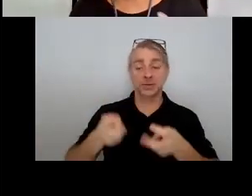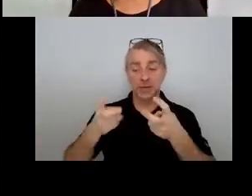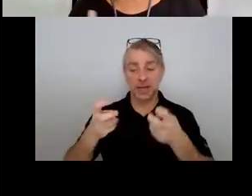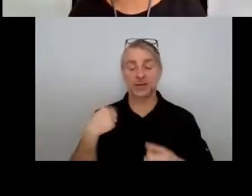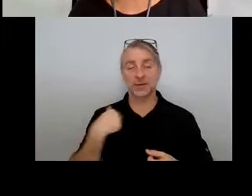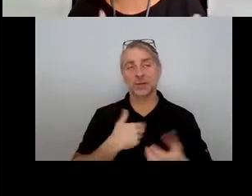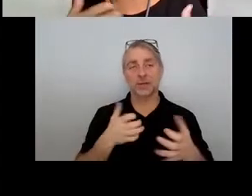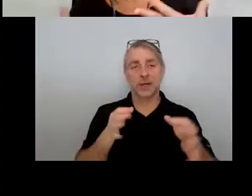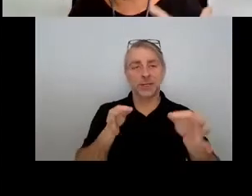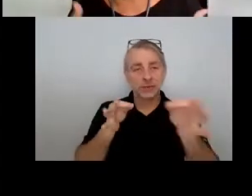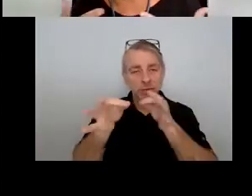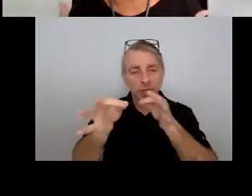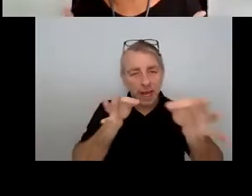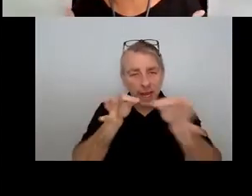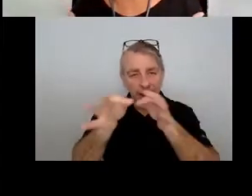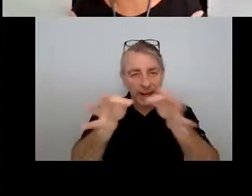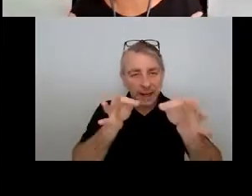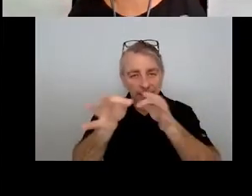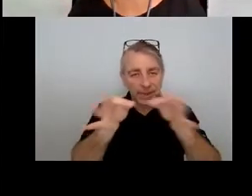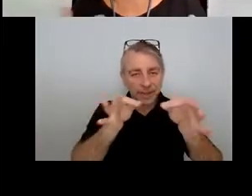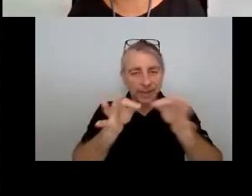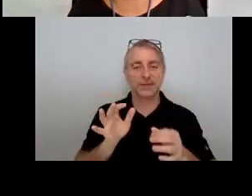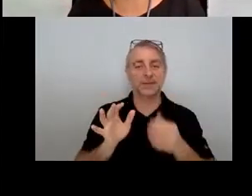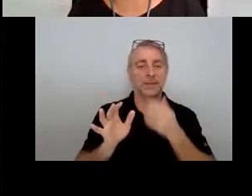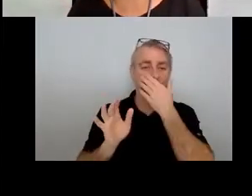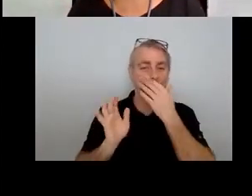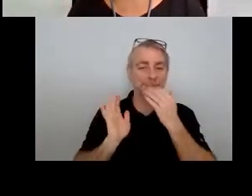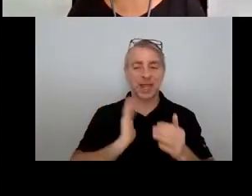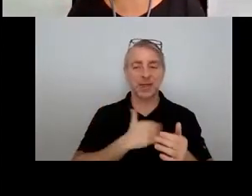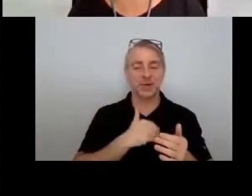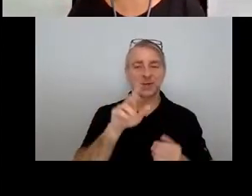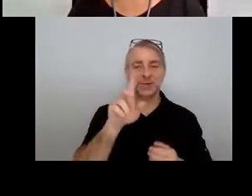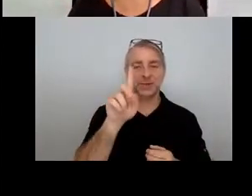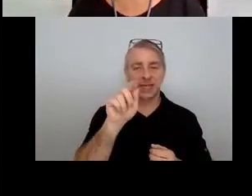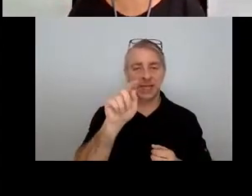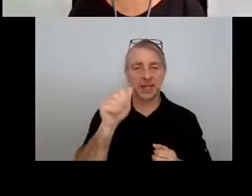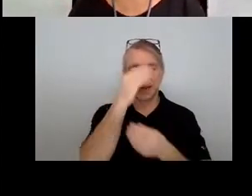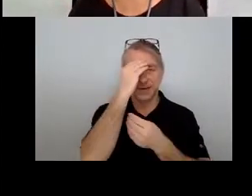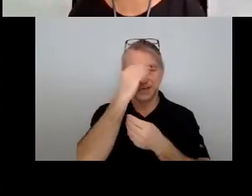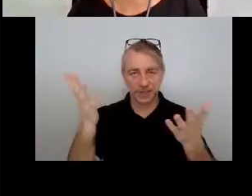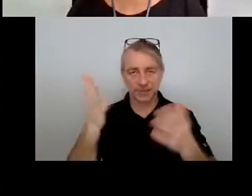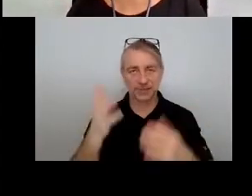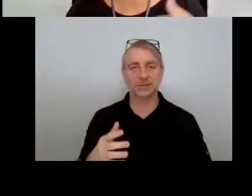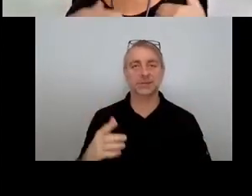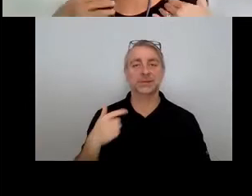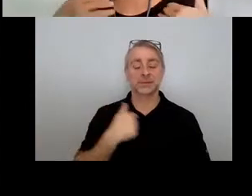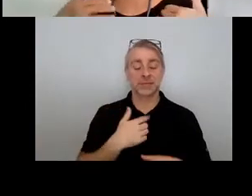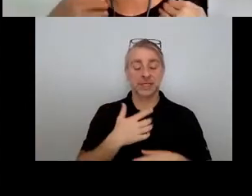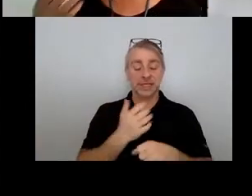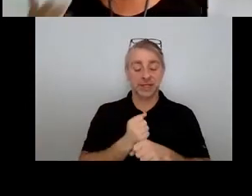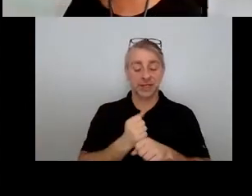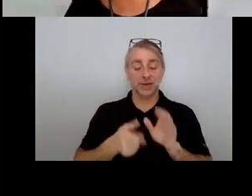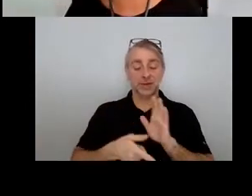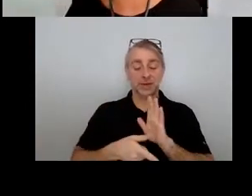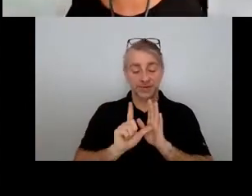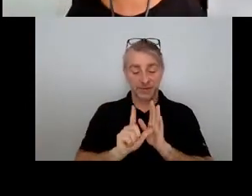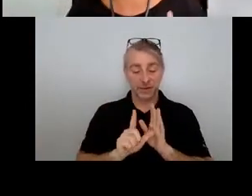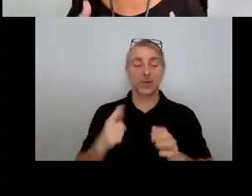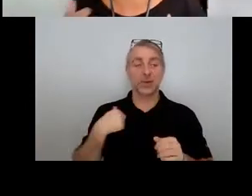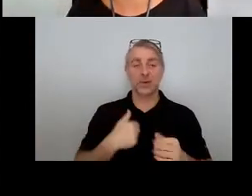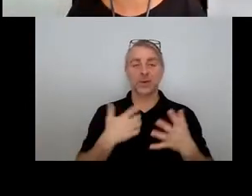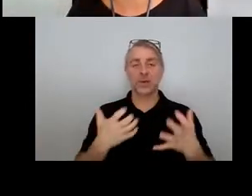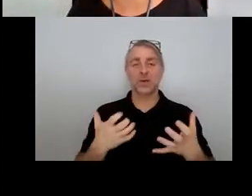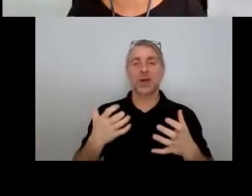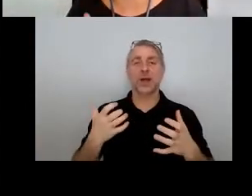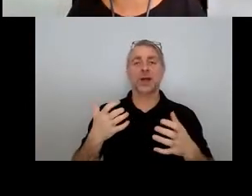to tell, when we have our systematic review, when we're done with our systematic review, we want to be able to say, there are this many studies that